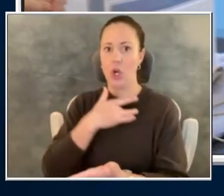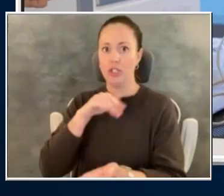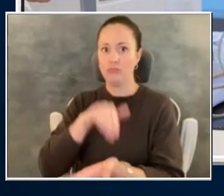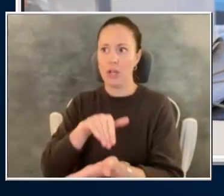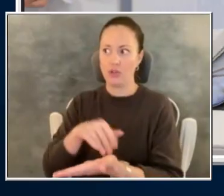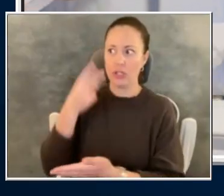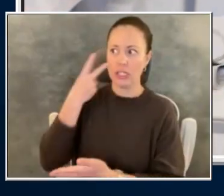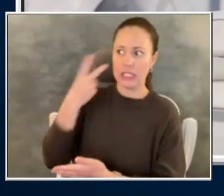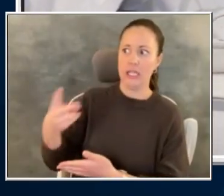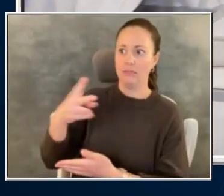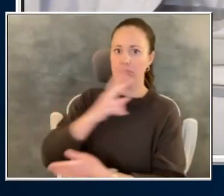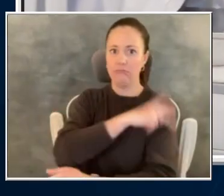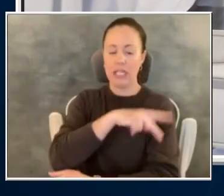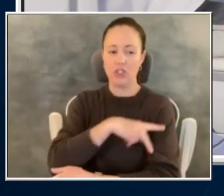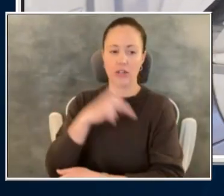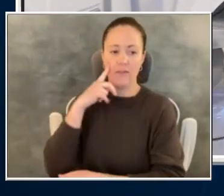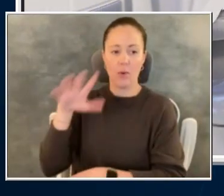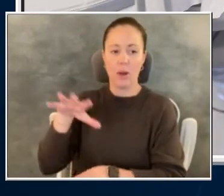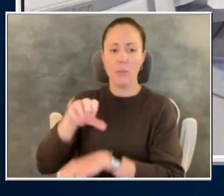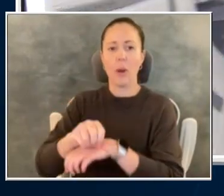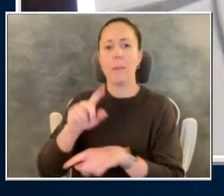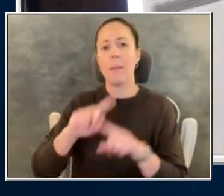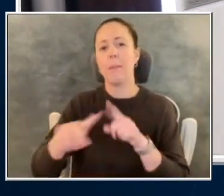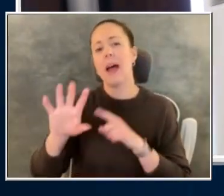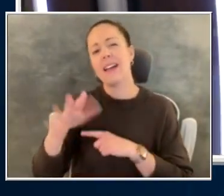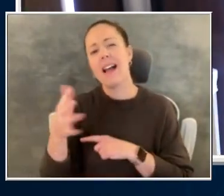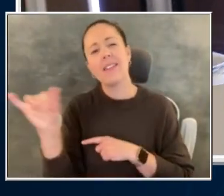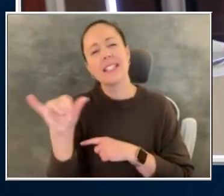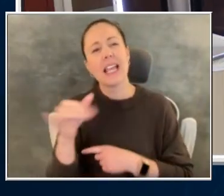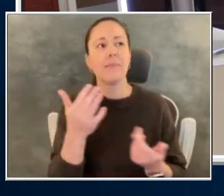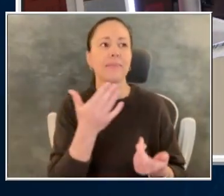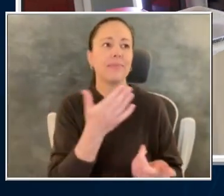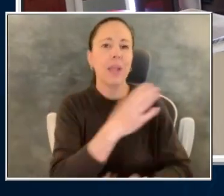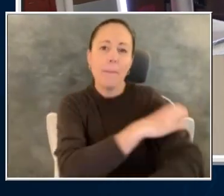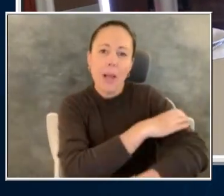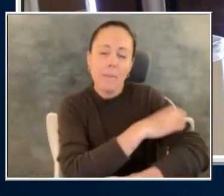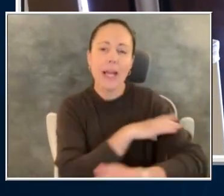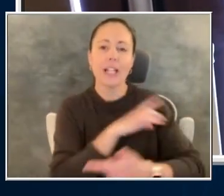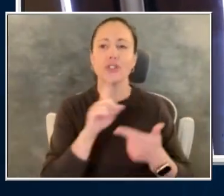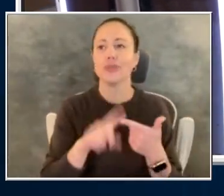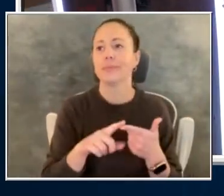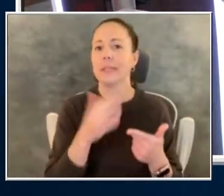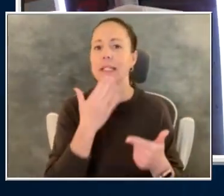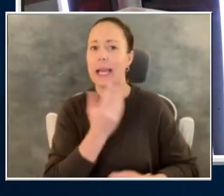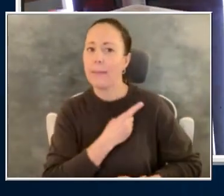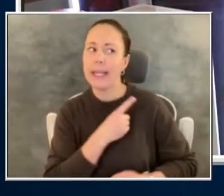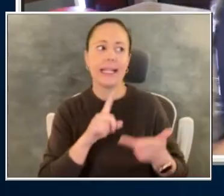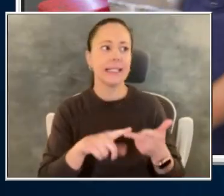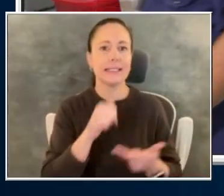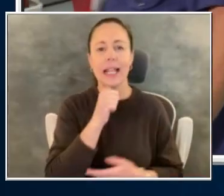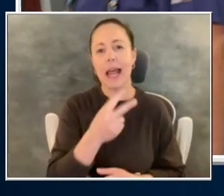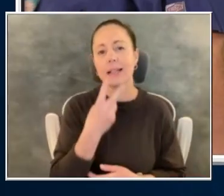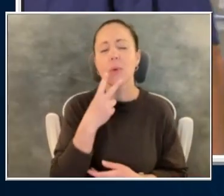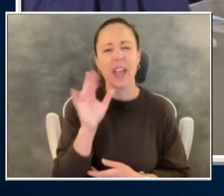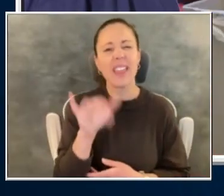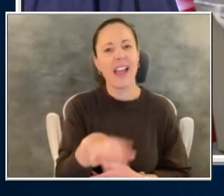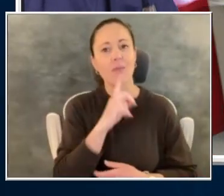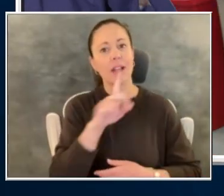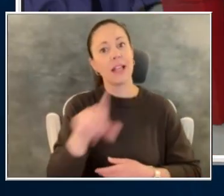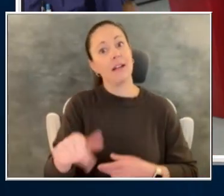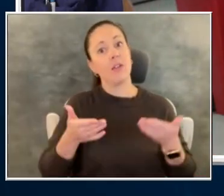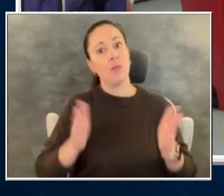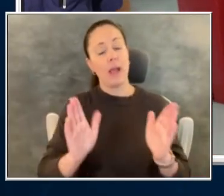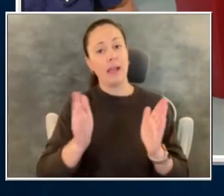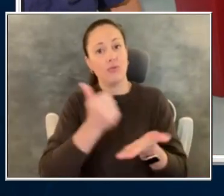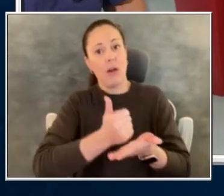similar to managing somebody's blood pressure, diabetes, talking to them about not smoking. It's another way to help them understand what